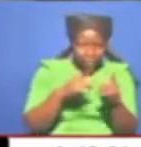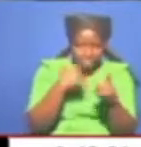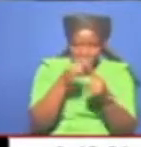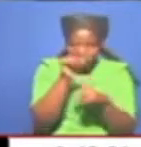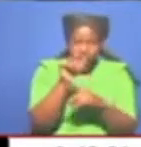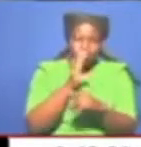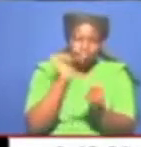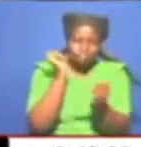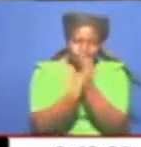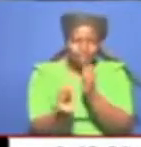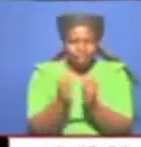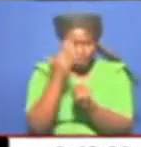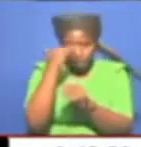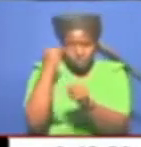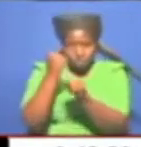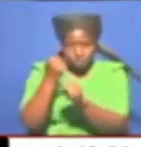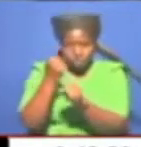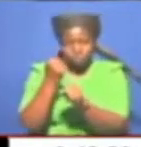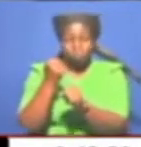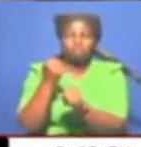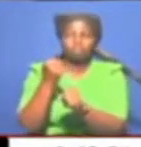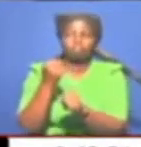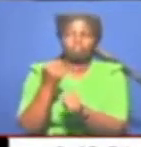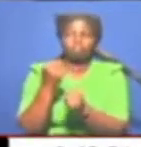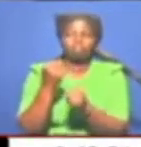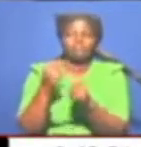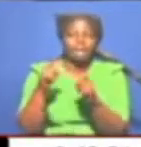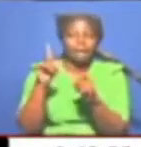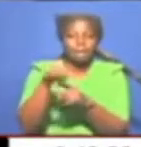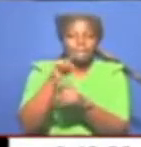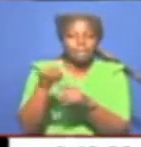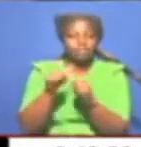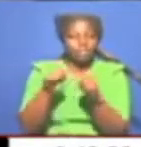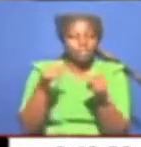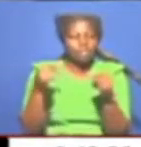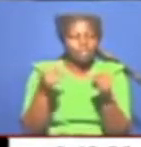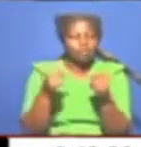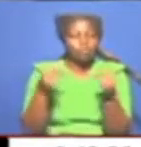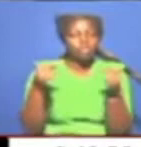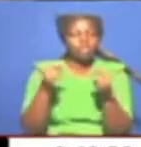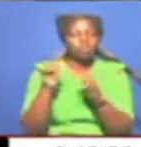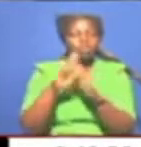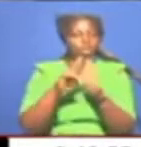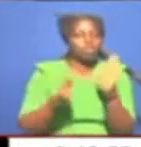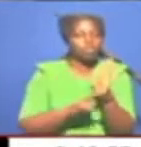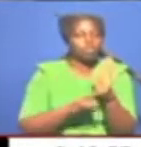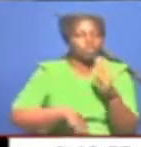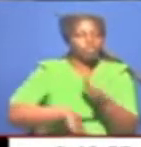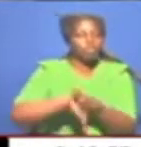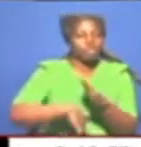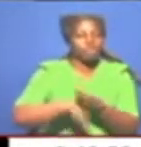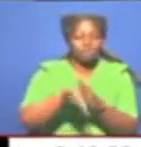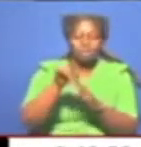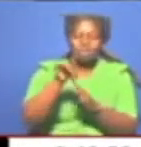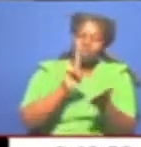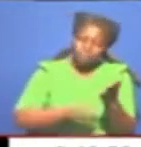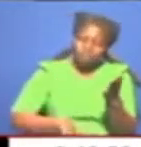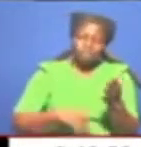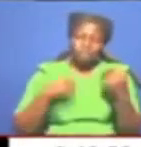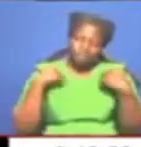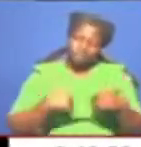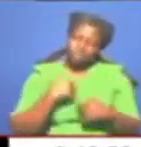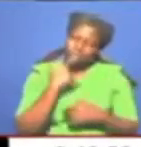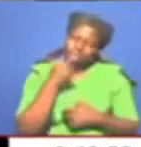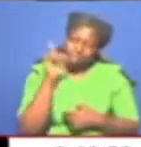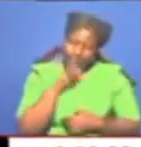foul that is against the rules of football. That is basically what I'm saying over here. The basic structure